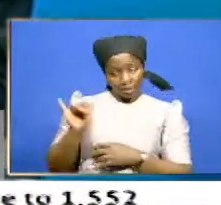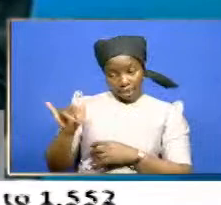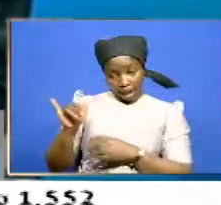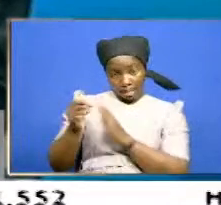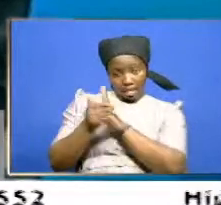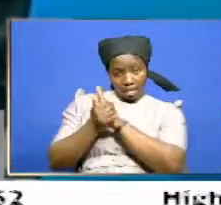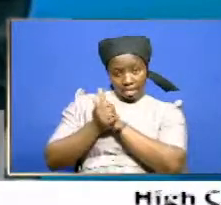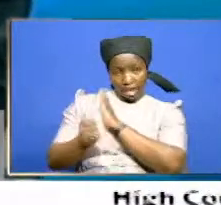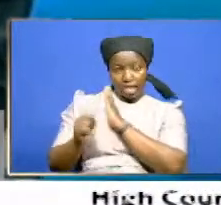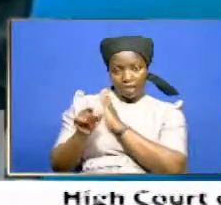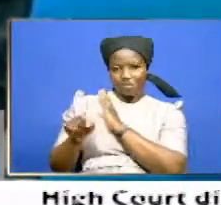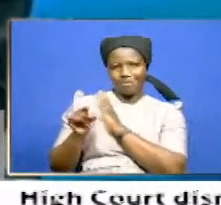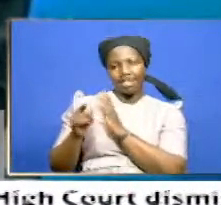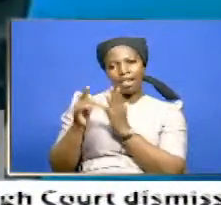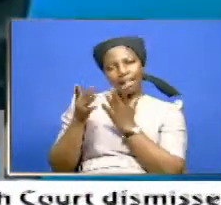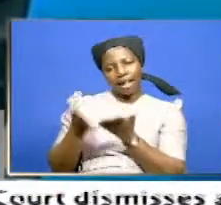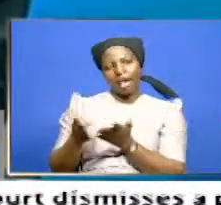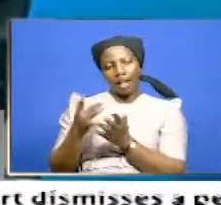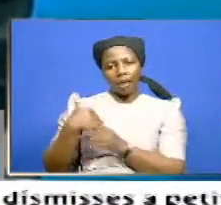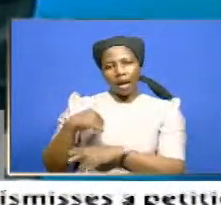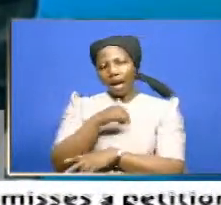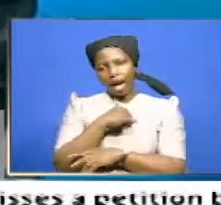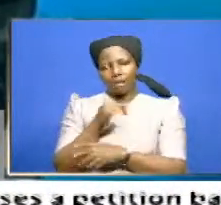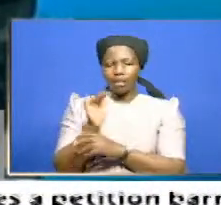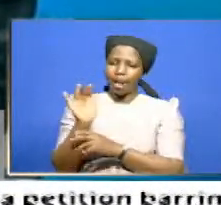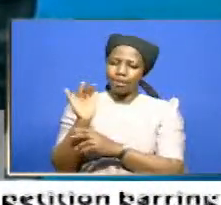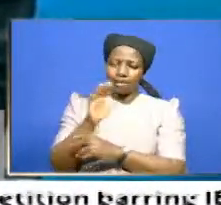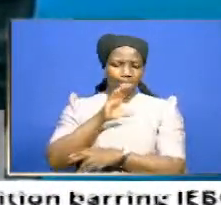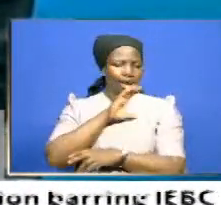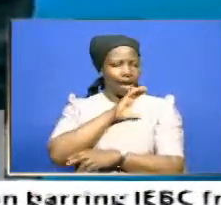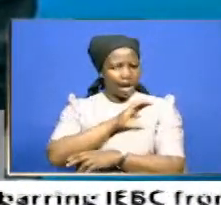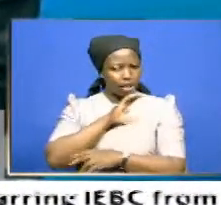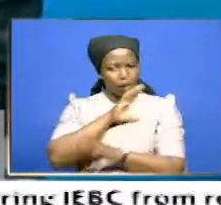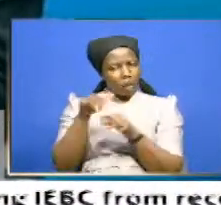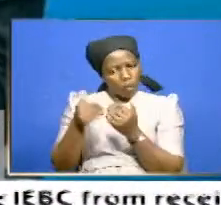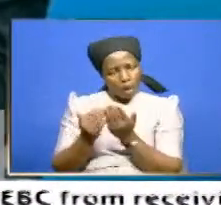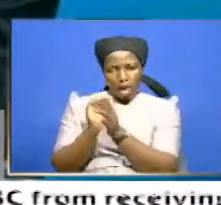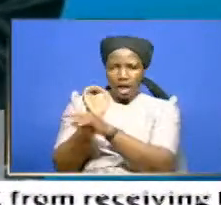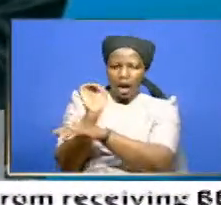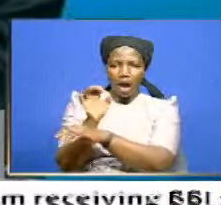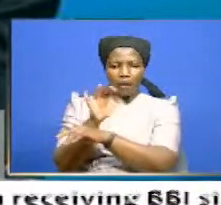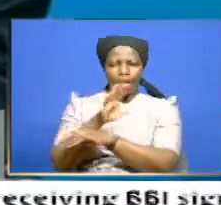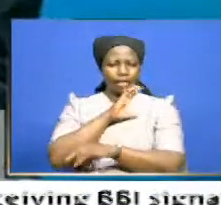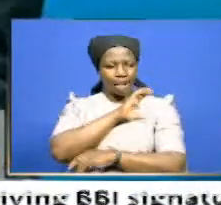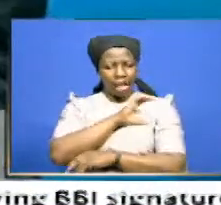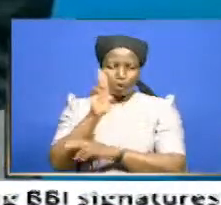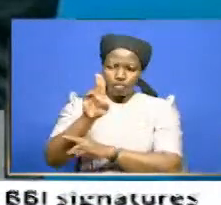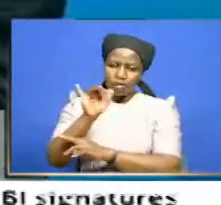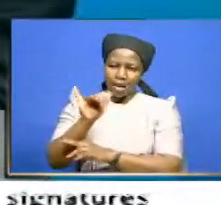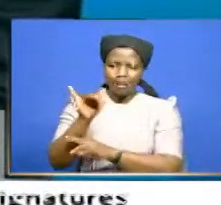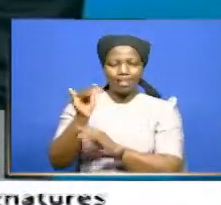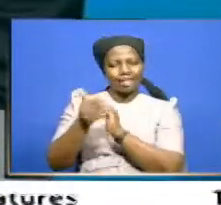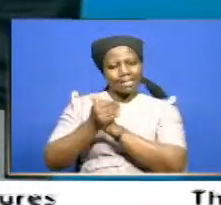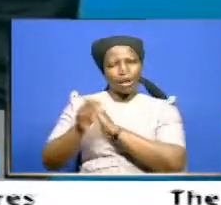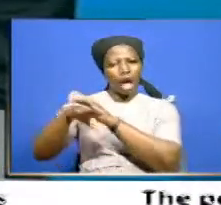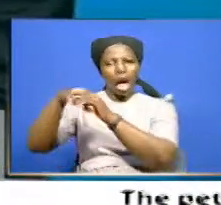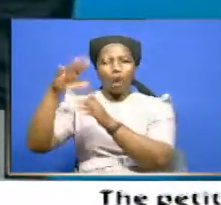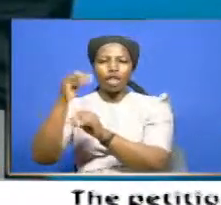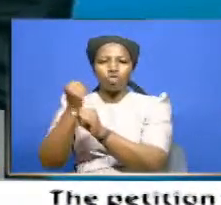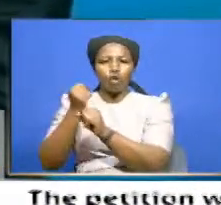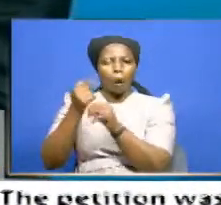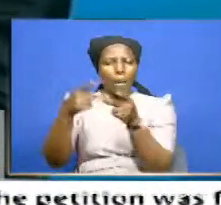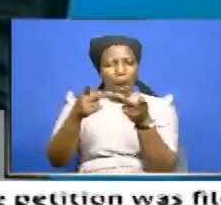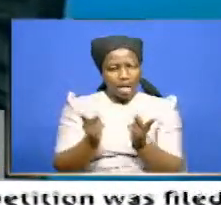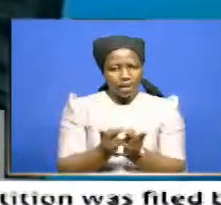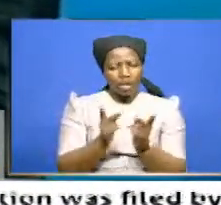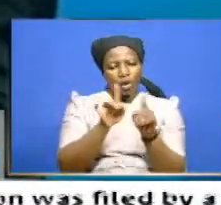what now we request the customer, or we advise the customer to utilize it outside. We even give them 6 months or